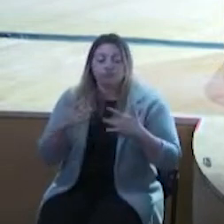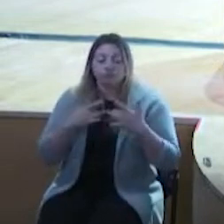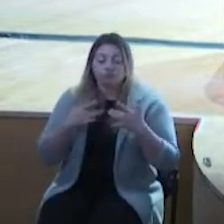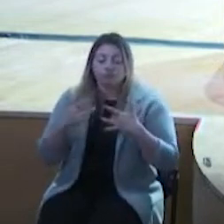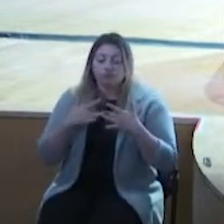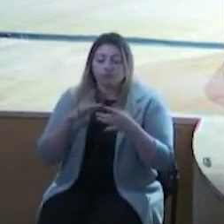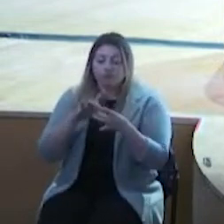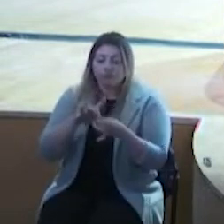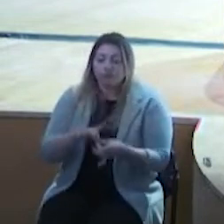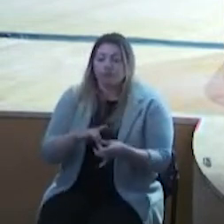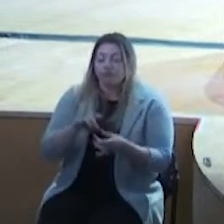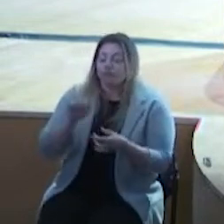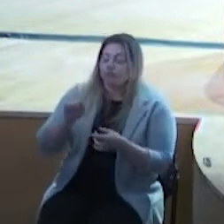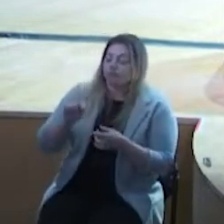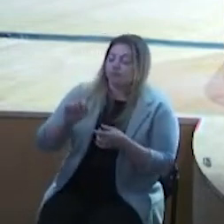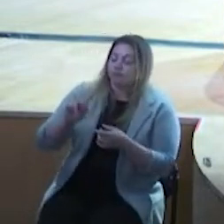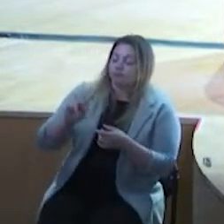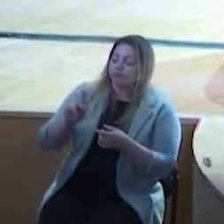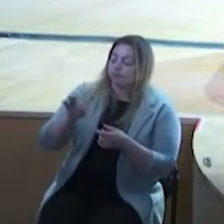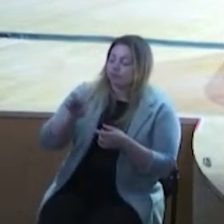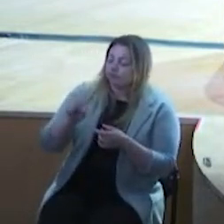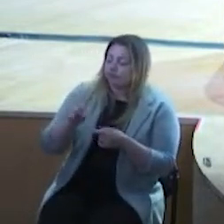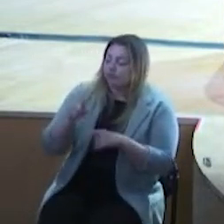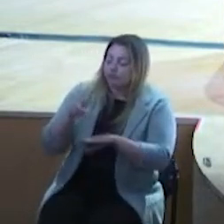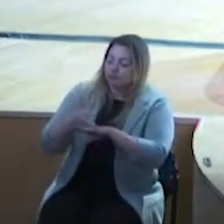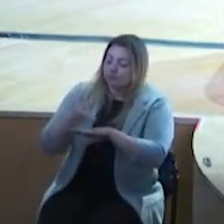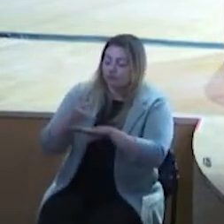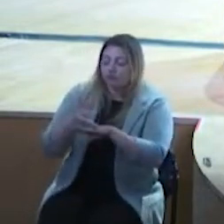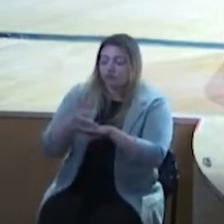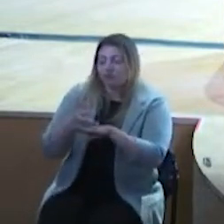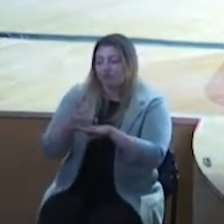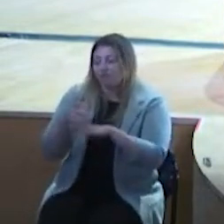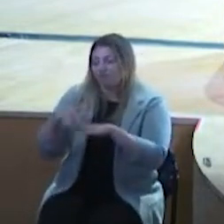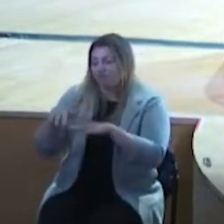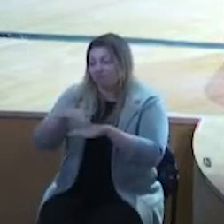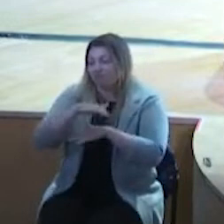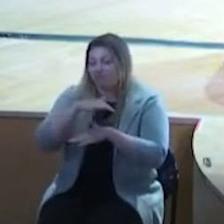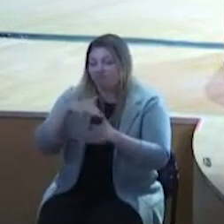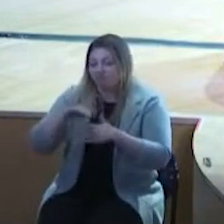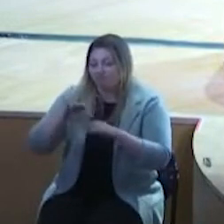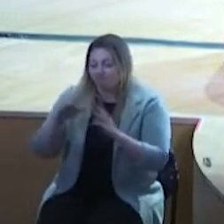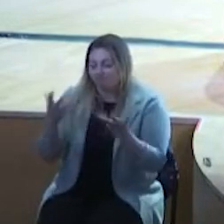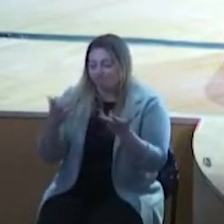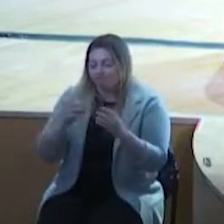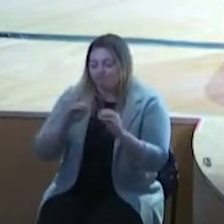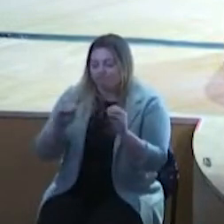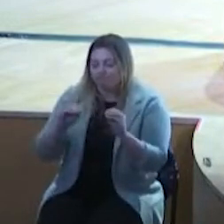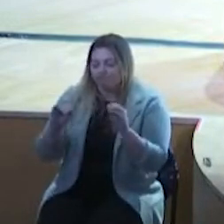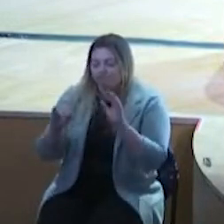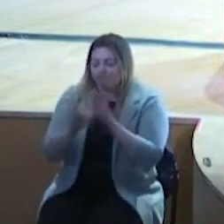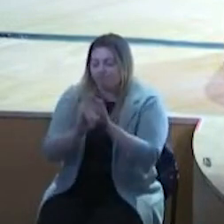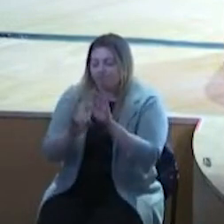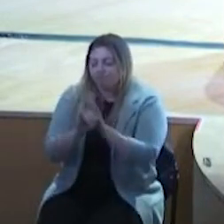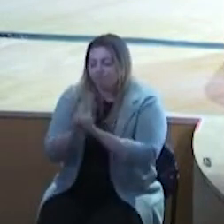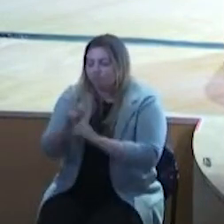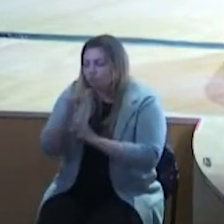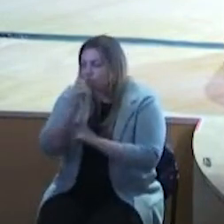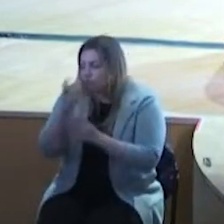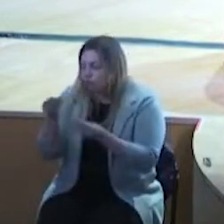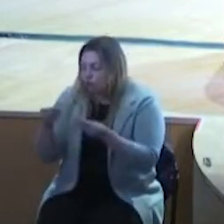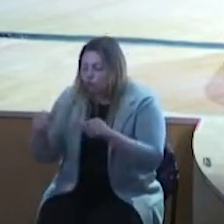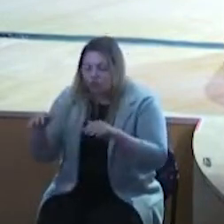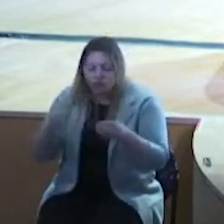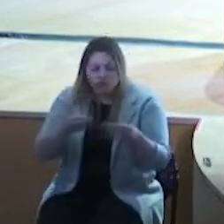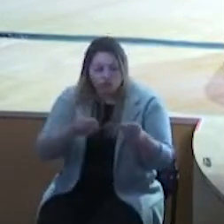around tankers parking in open waters where there is a lack of identified jurisdiction and